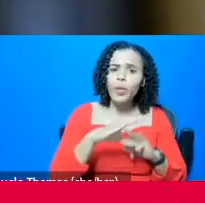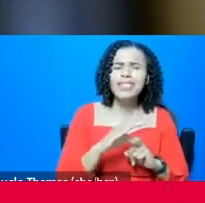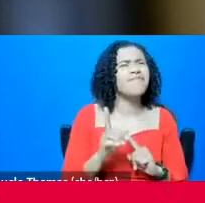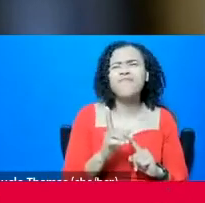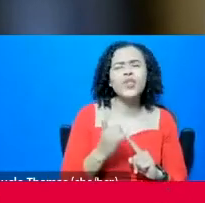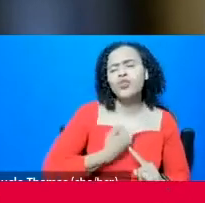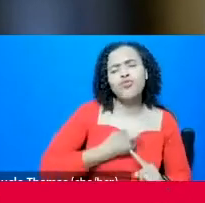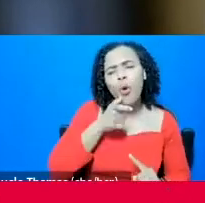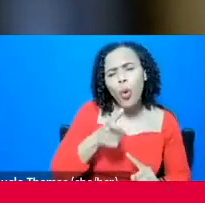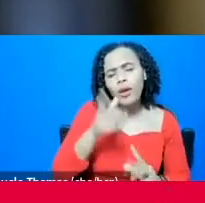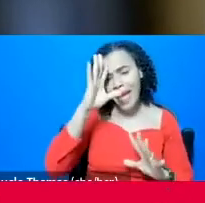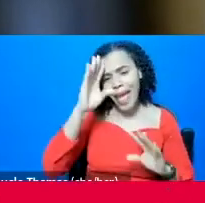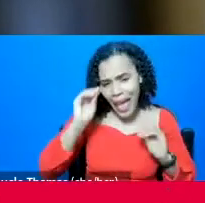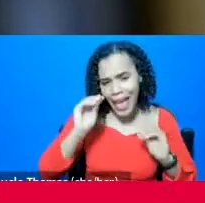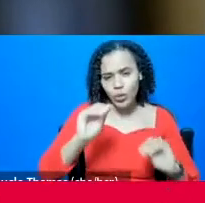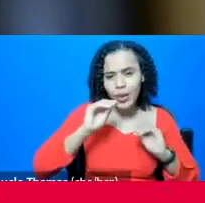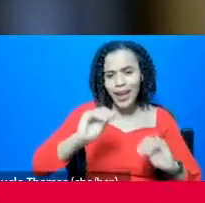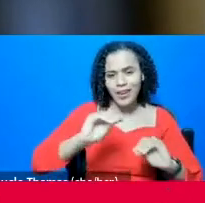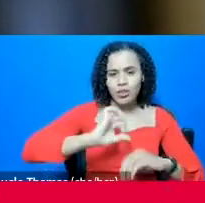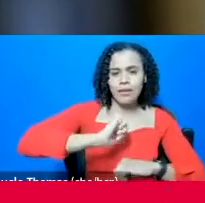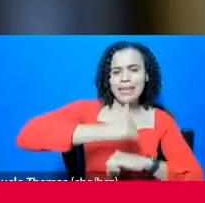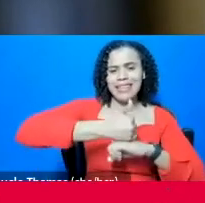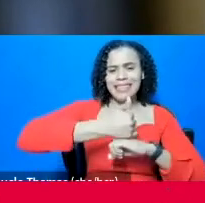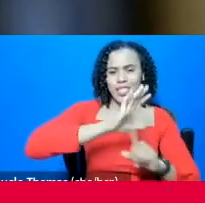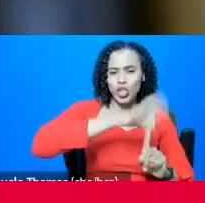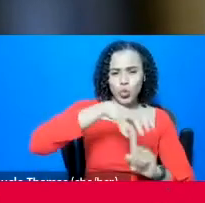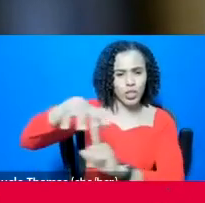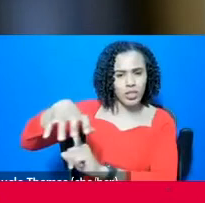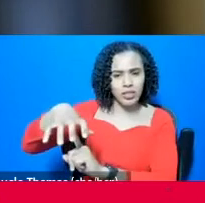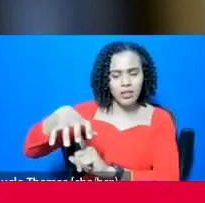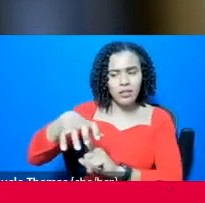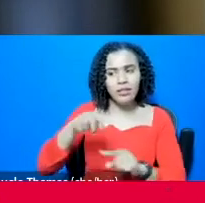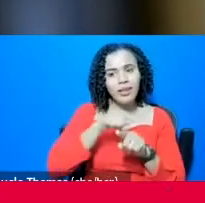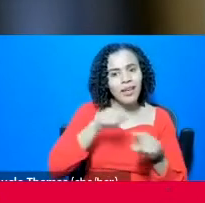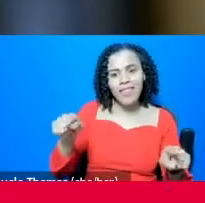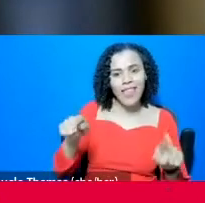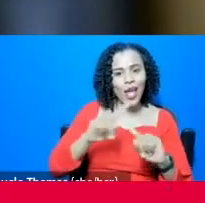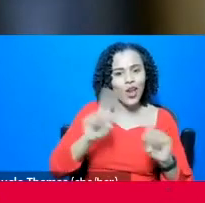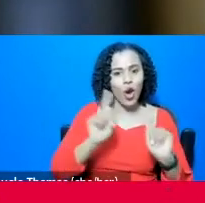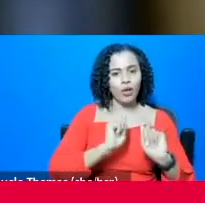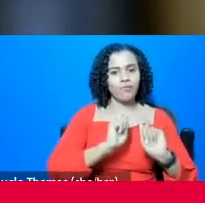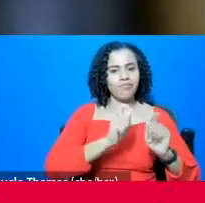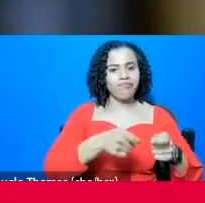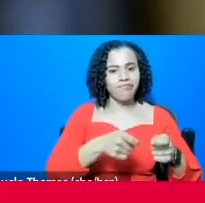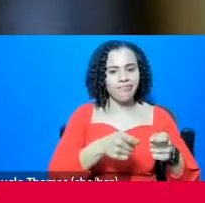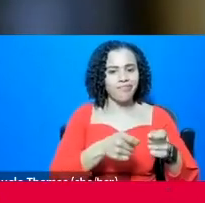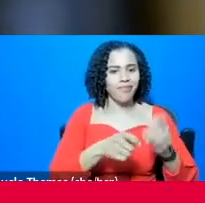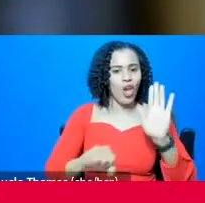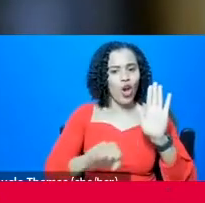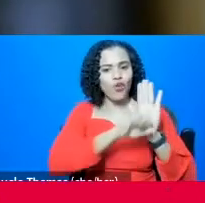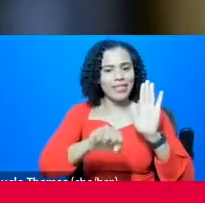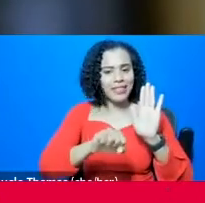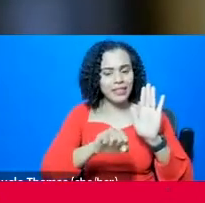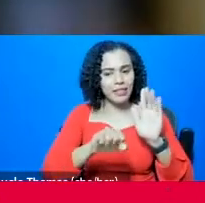education institutions that are newer, because a lot of these ones are not allowed to be accredited, that have set up educational systems